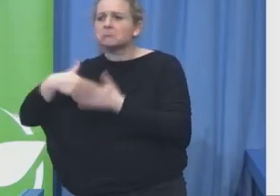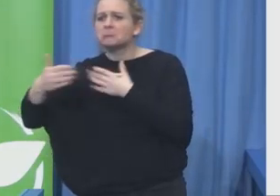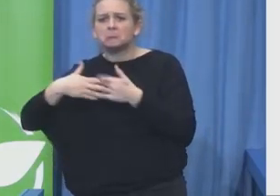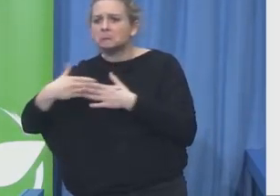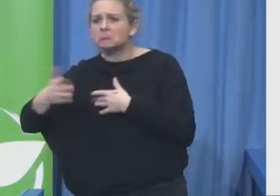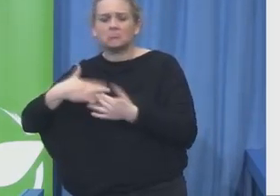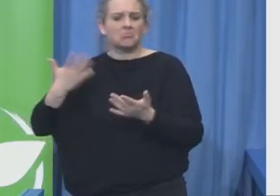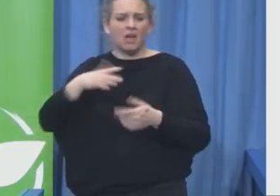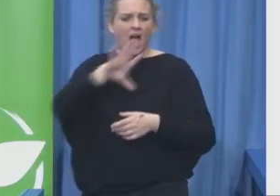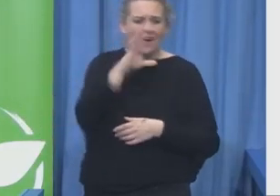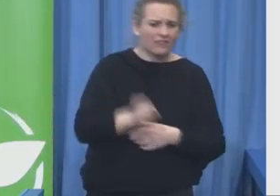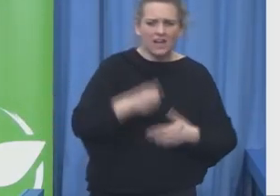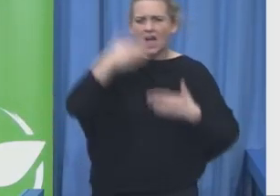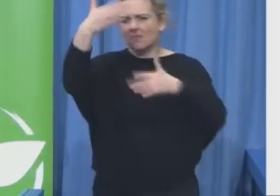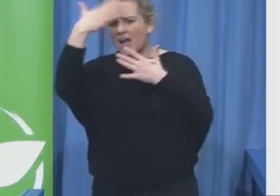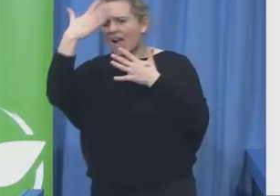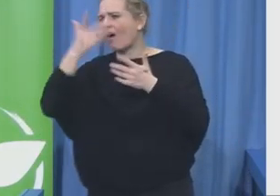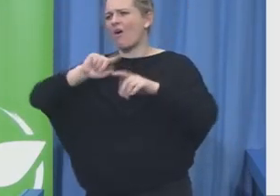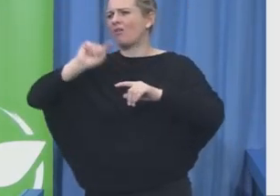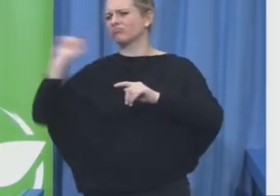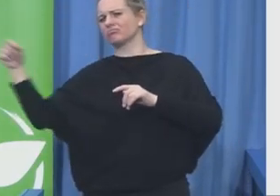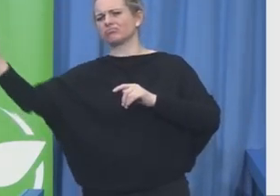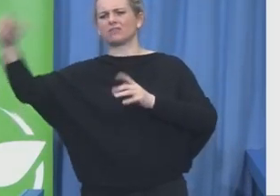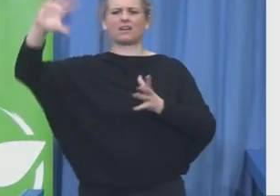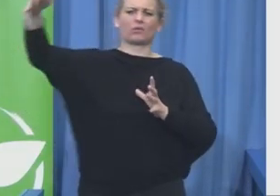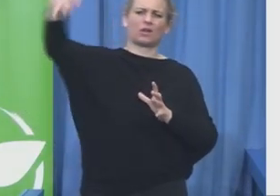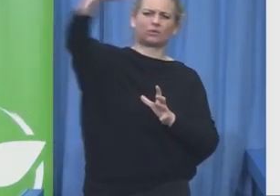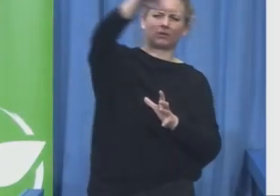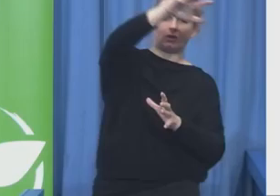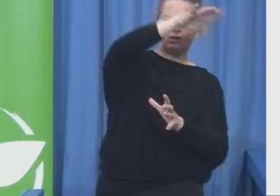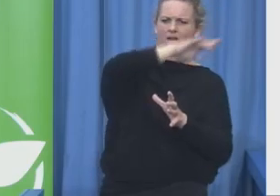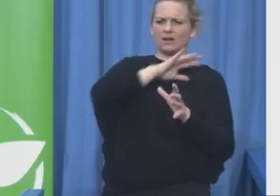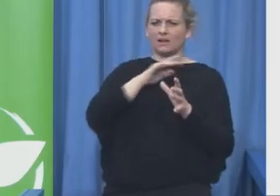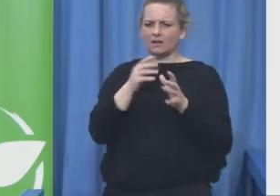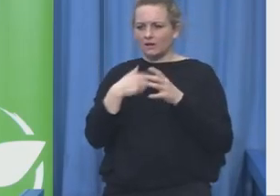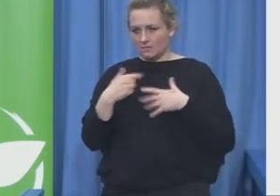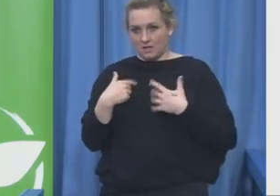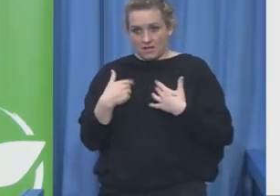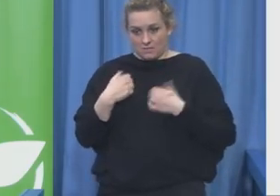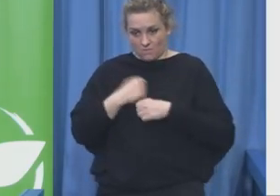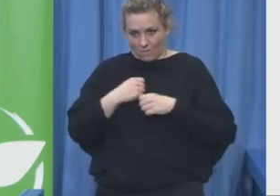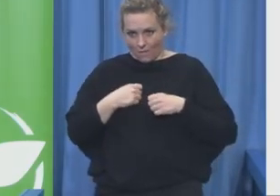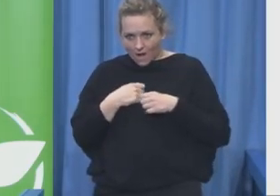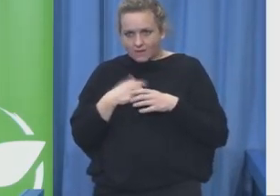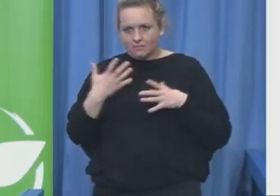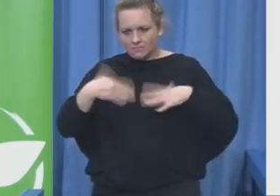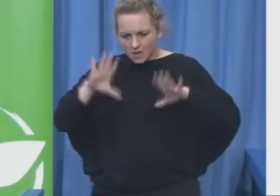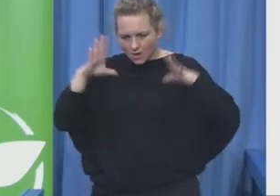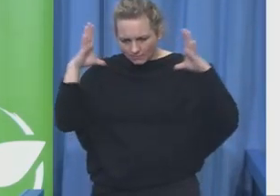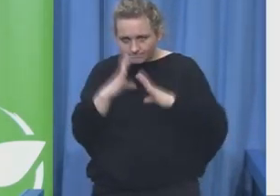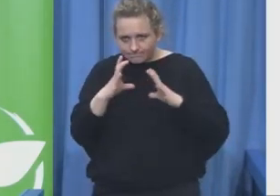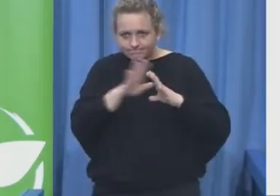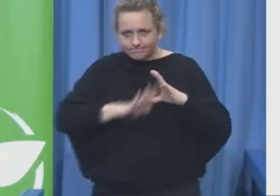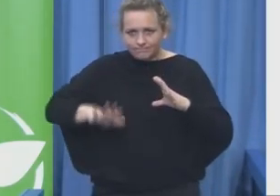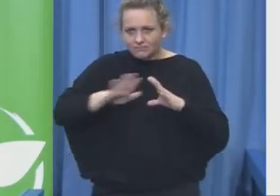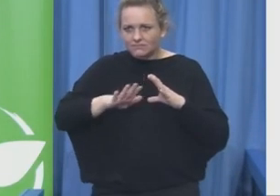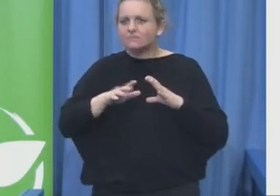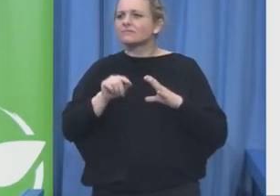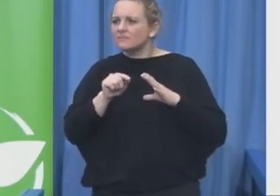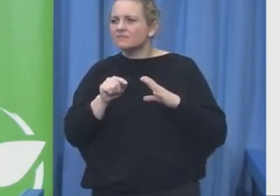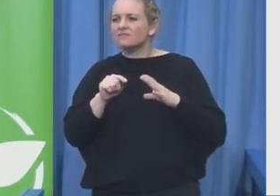moment, we work in small areas, and we just want to develop this project in bigger areas at national level or even